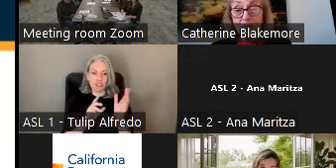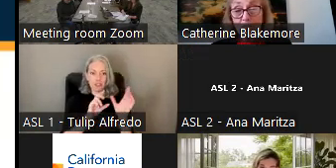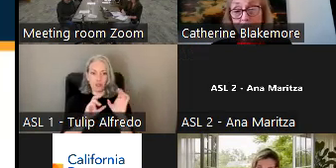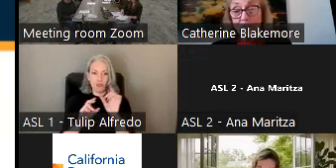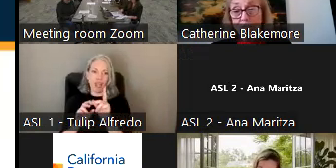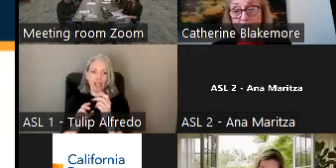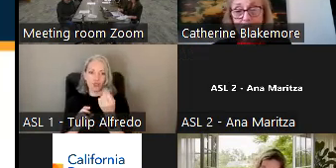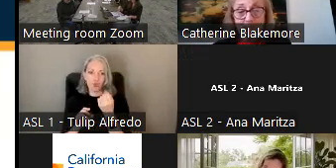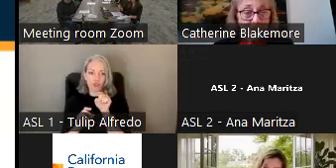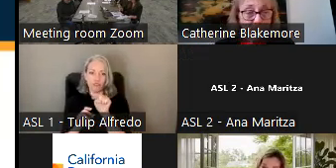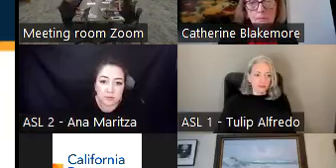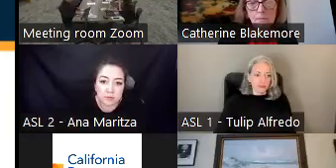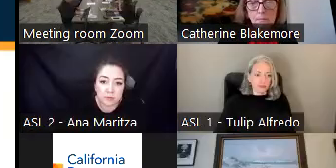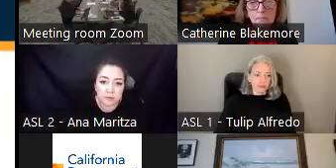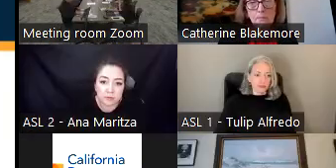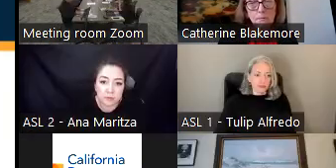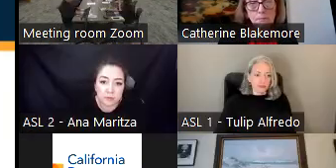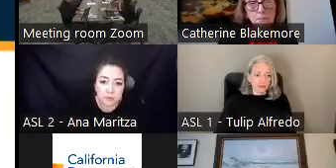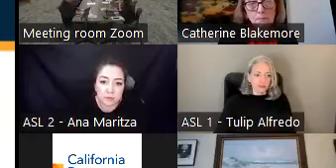you, everyone. See you then.